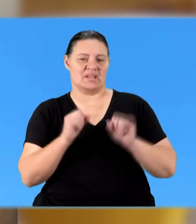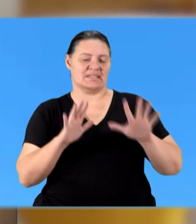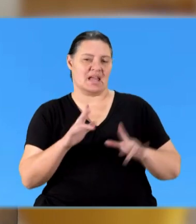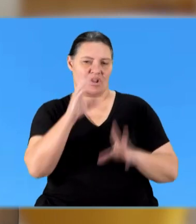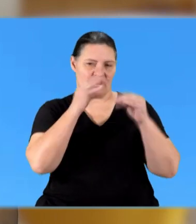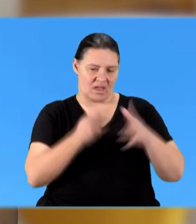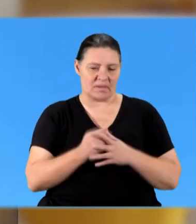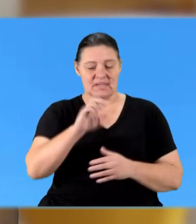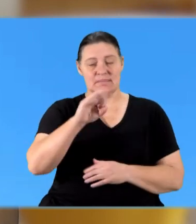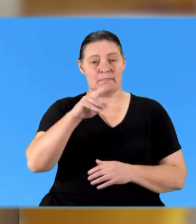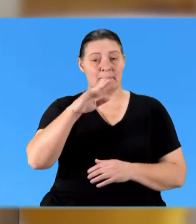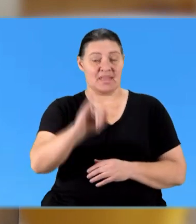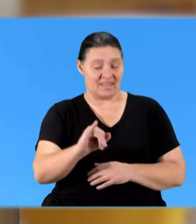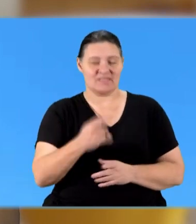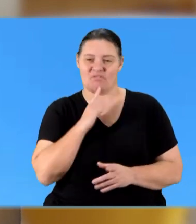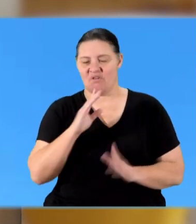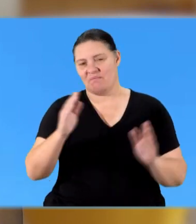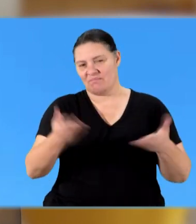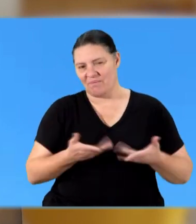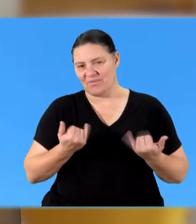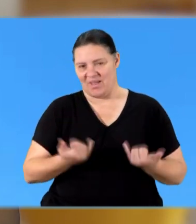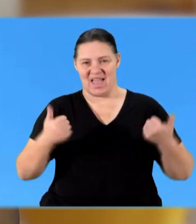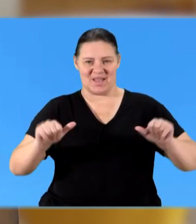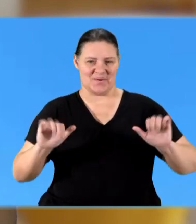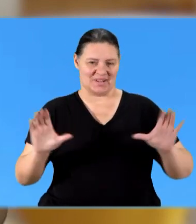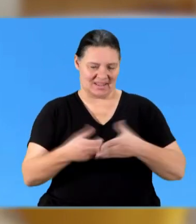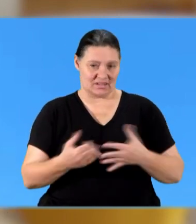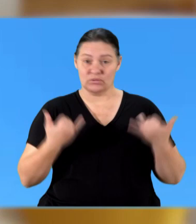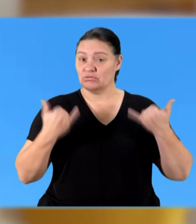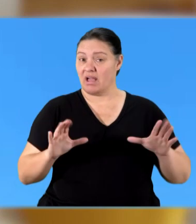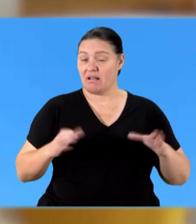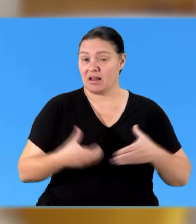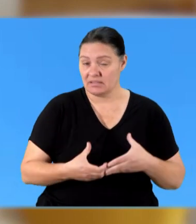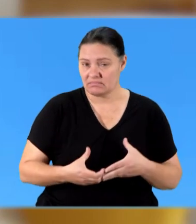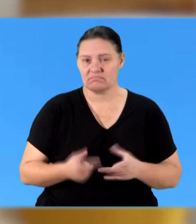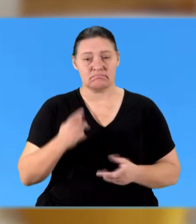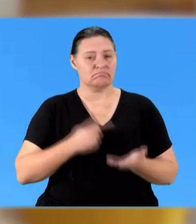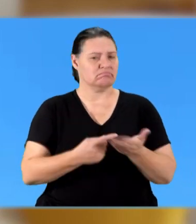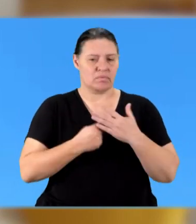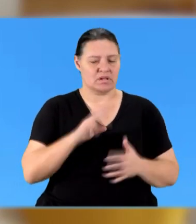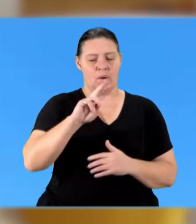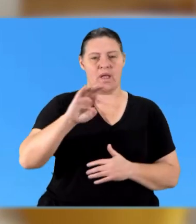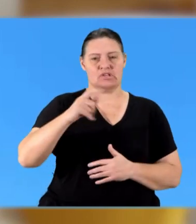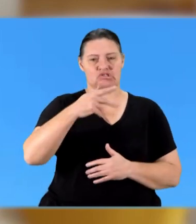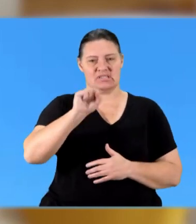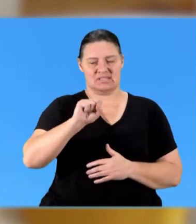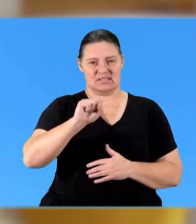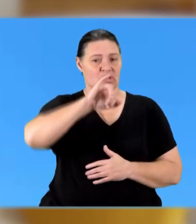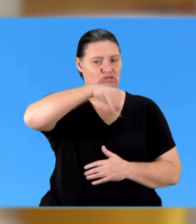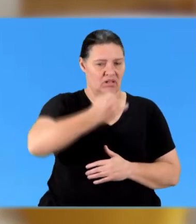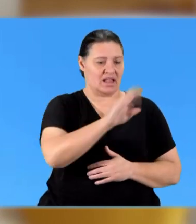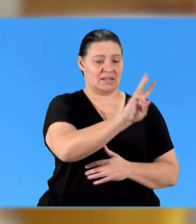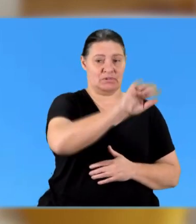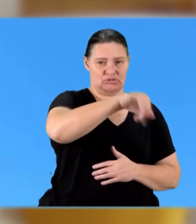Greetings, learners. My name is Mr. Simbi and welcome to today's accounting class. In today's class, we're talking wages